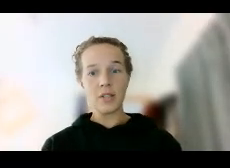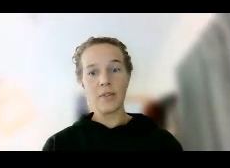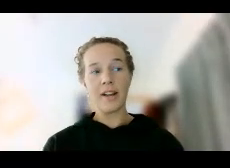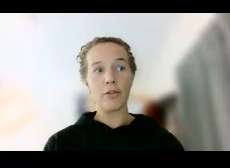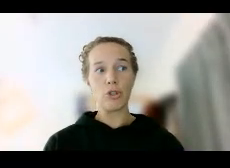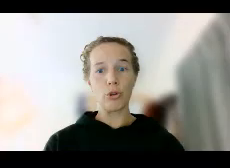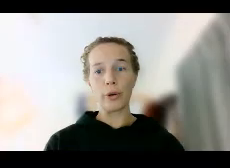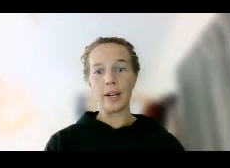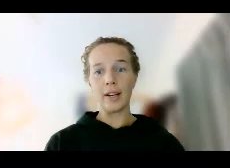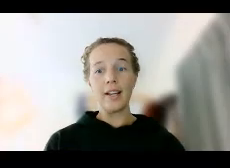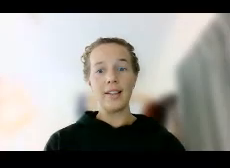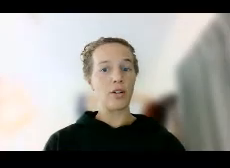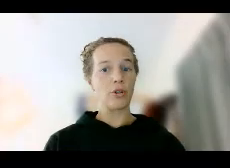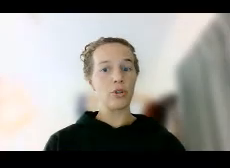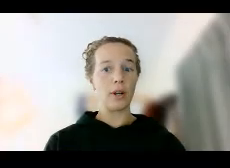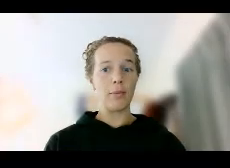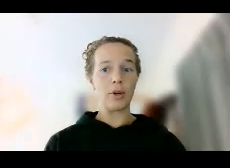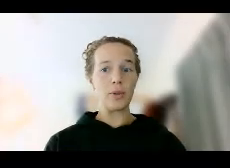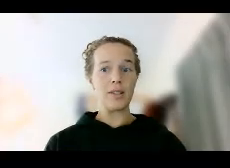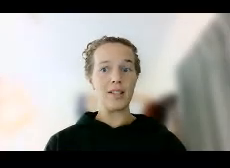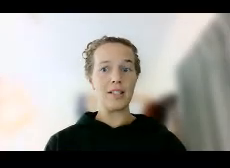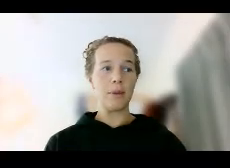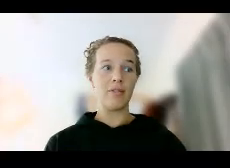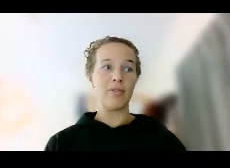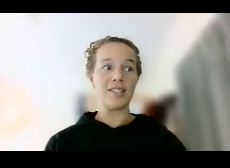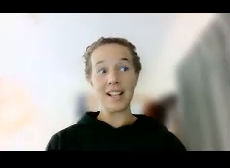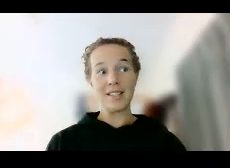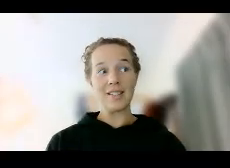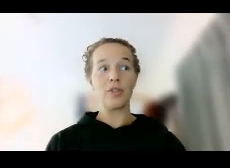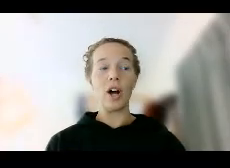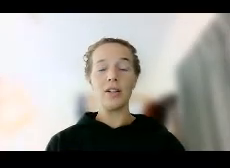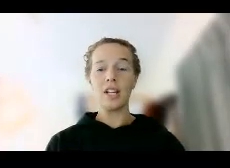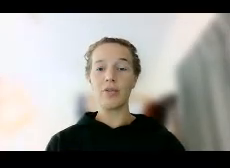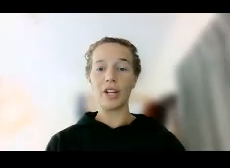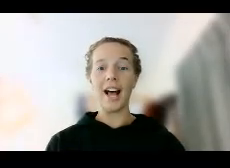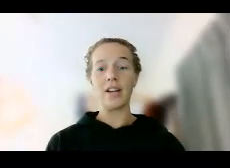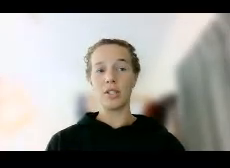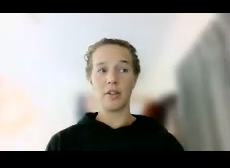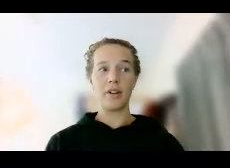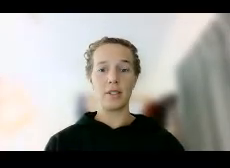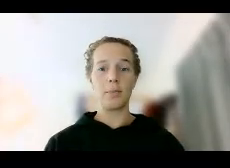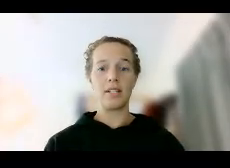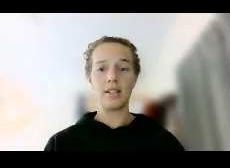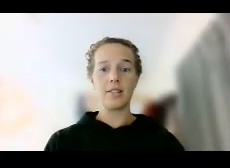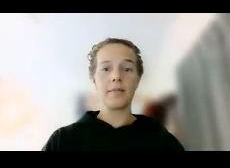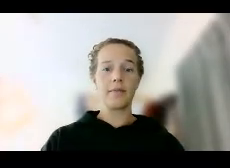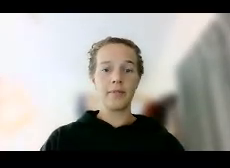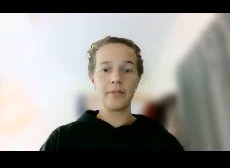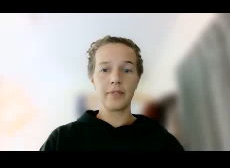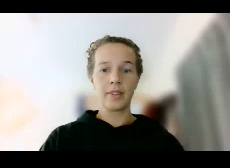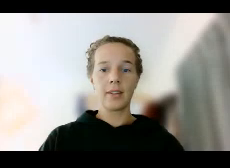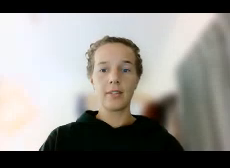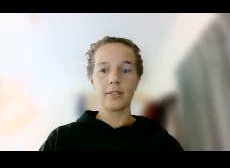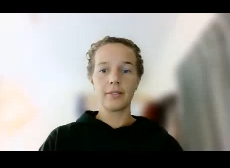kind of place where restoring natural shoreline processes benefits dozens, if not hundreds of other